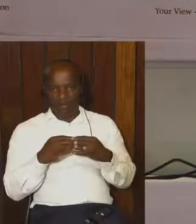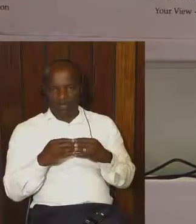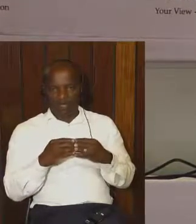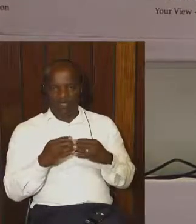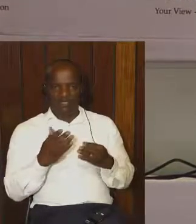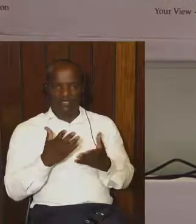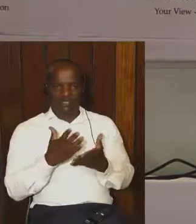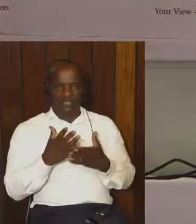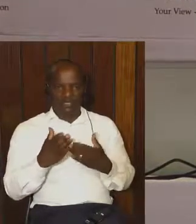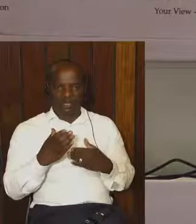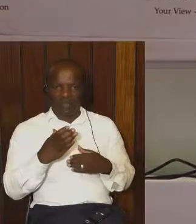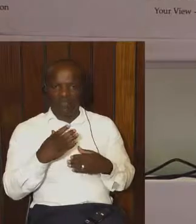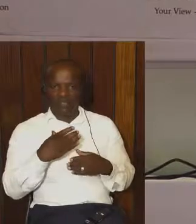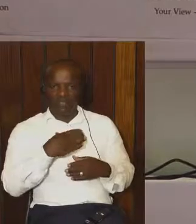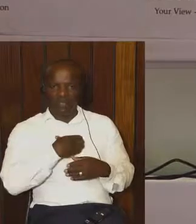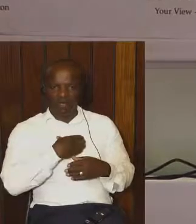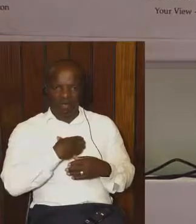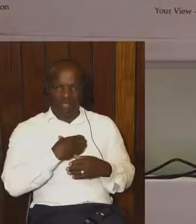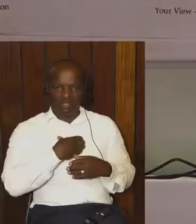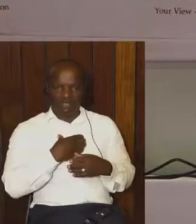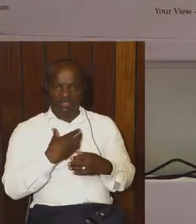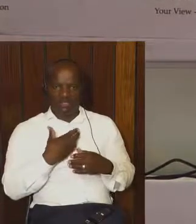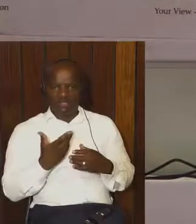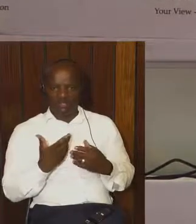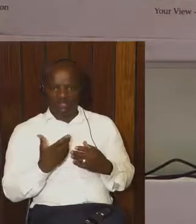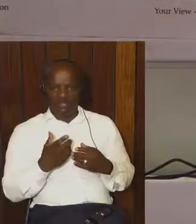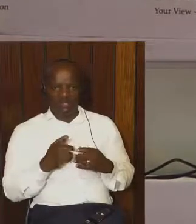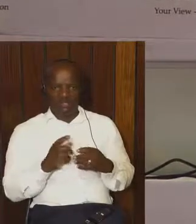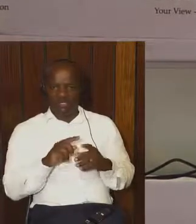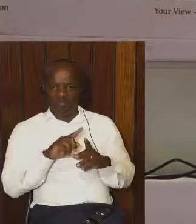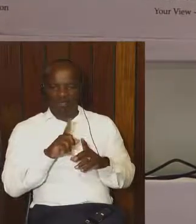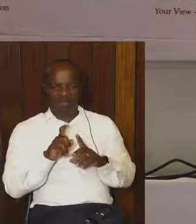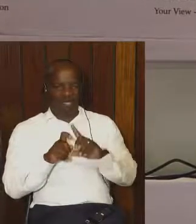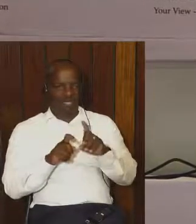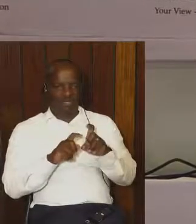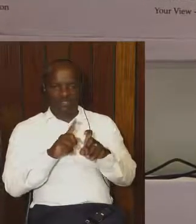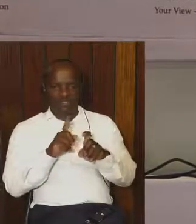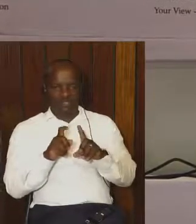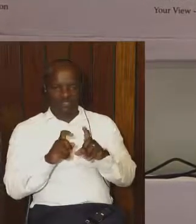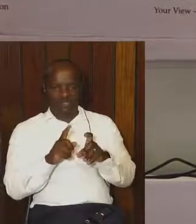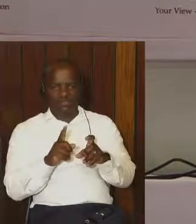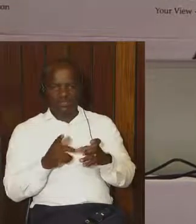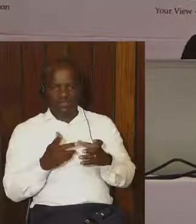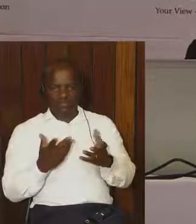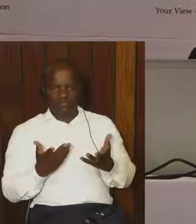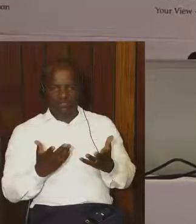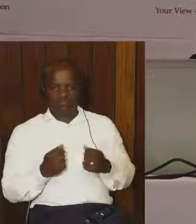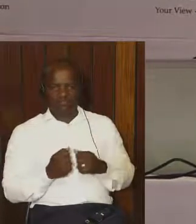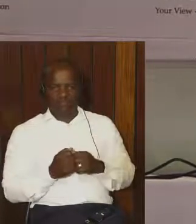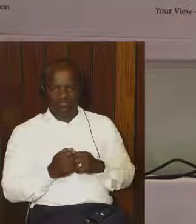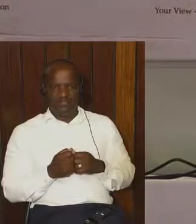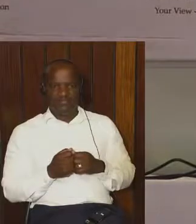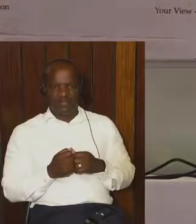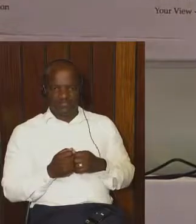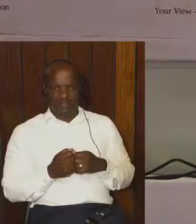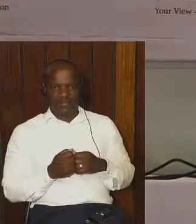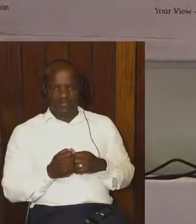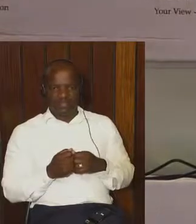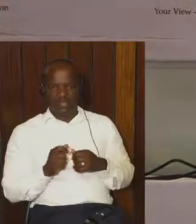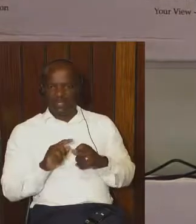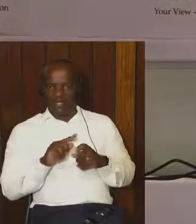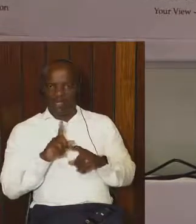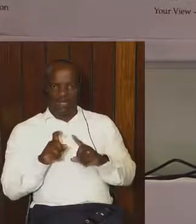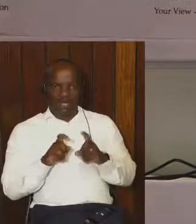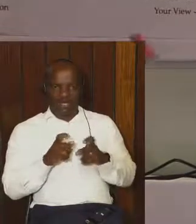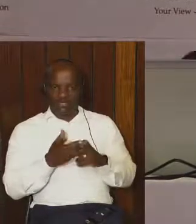here, to raise questions. And I want to raise some questions that you